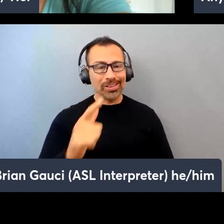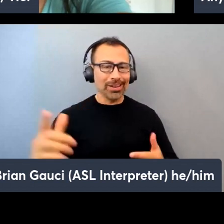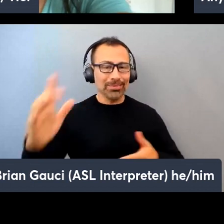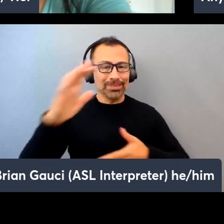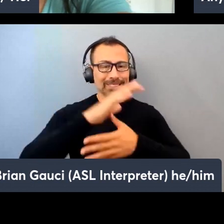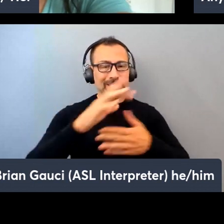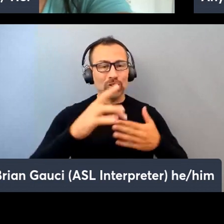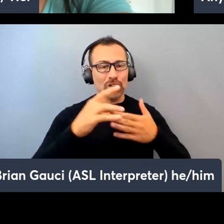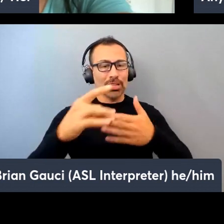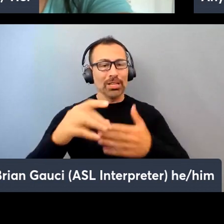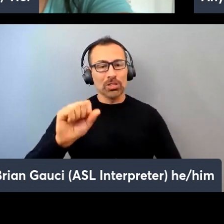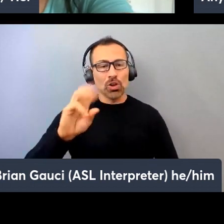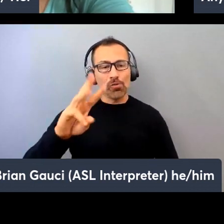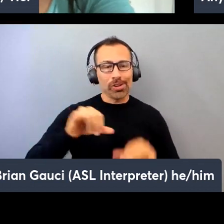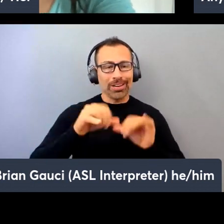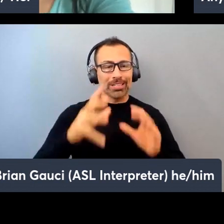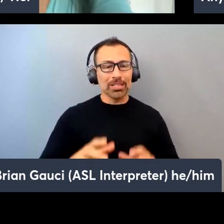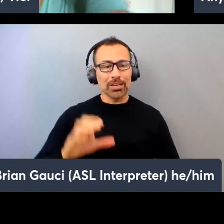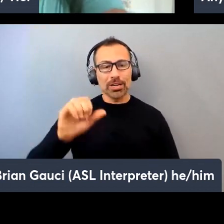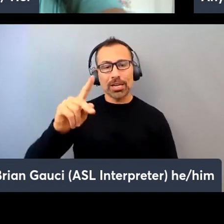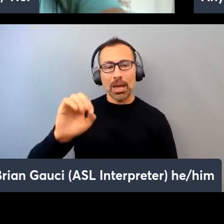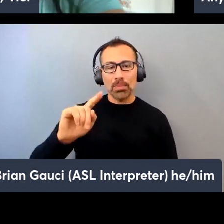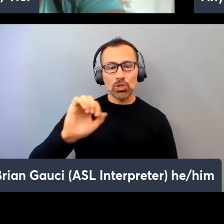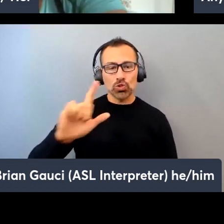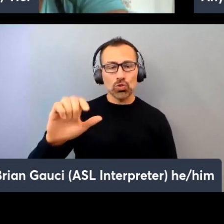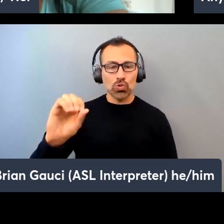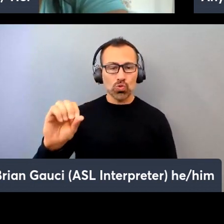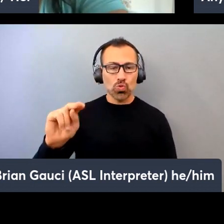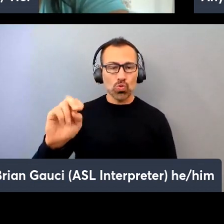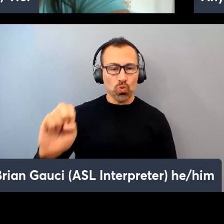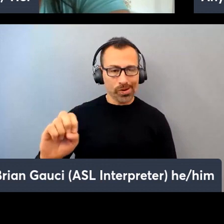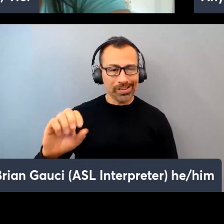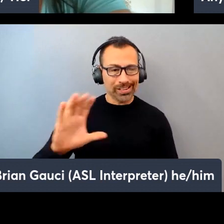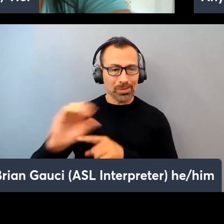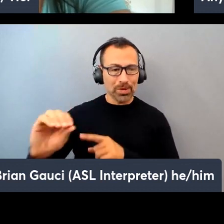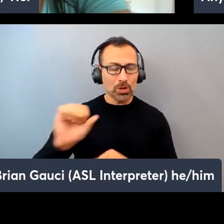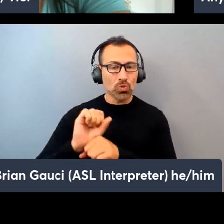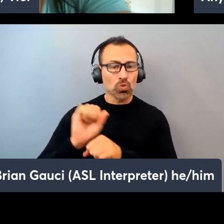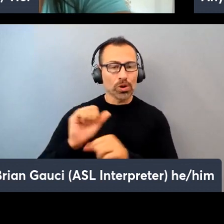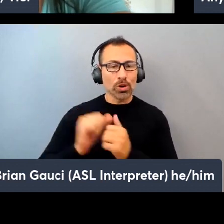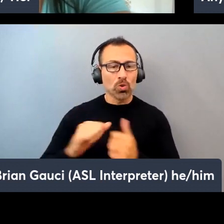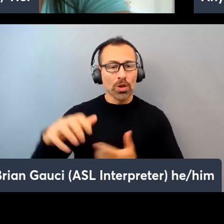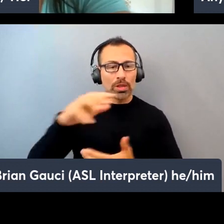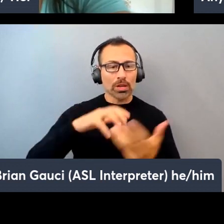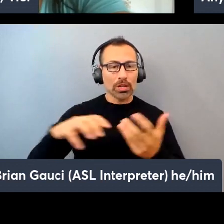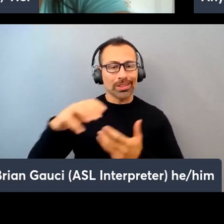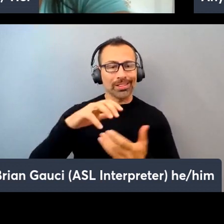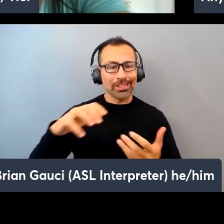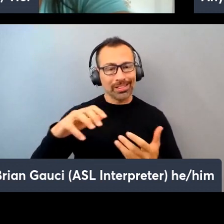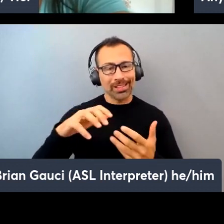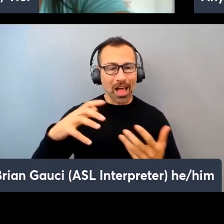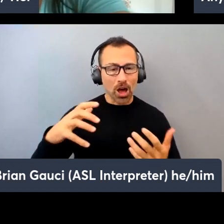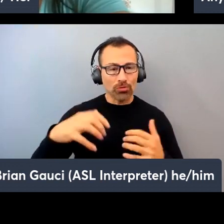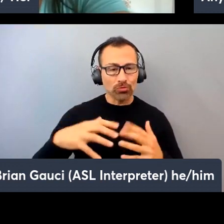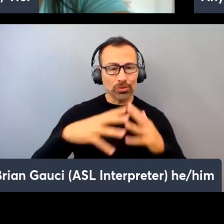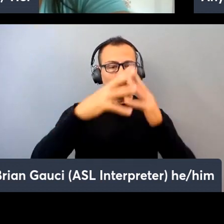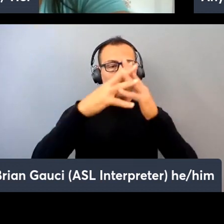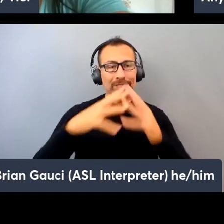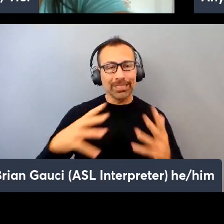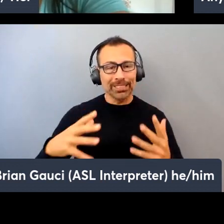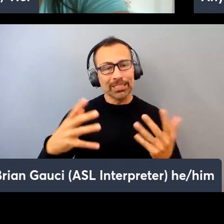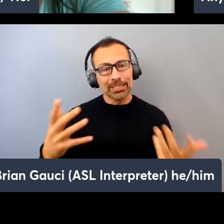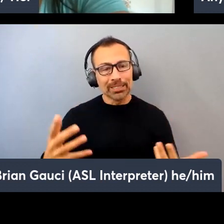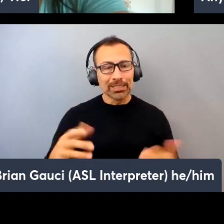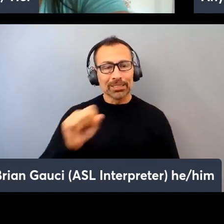Capital One, working with the cloud productivity engineering, section. And yeah, I've